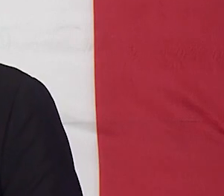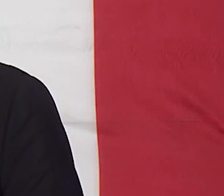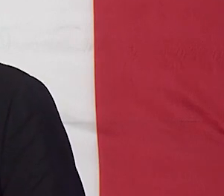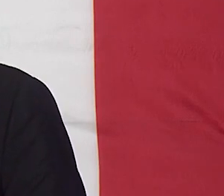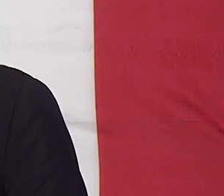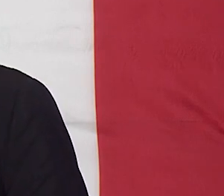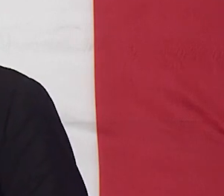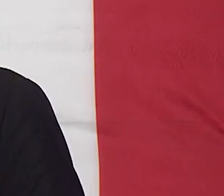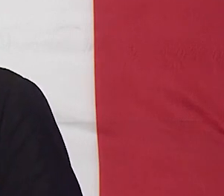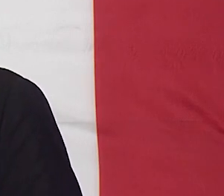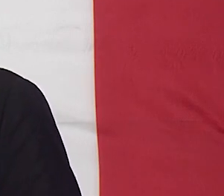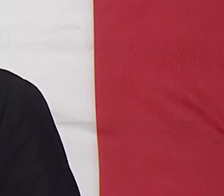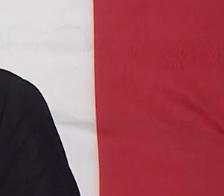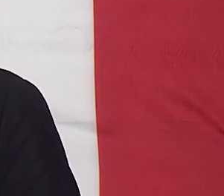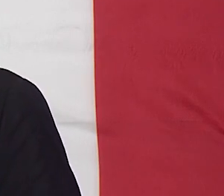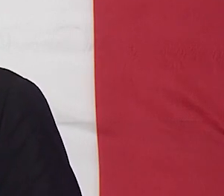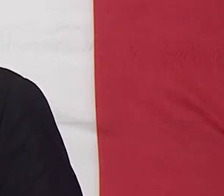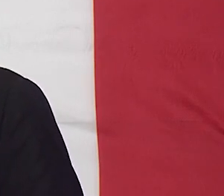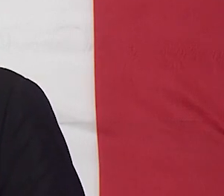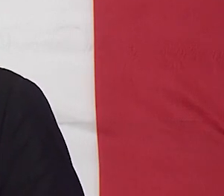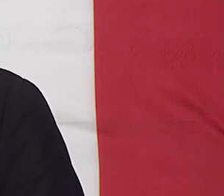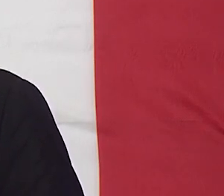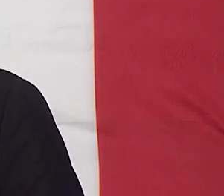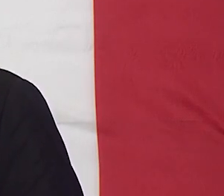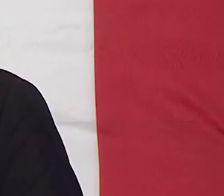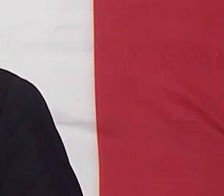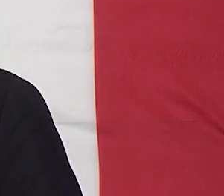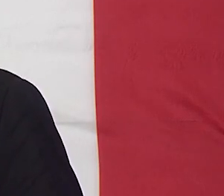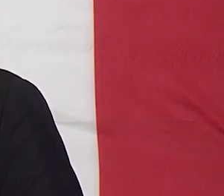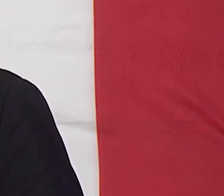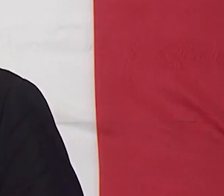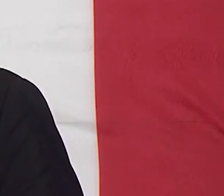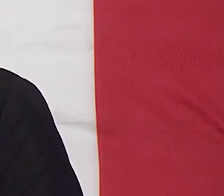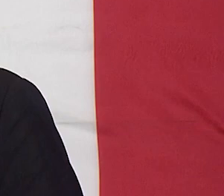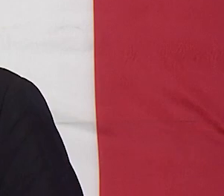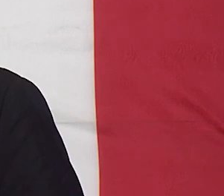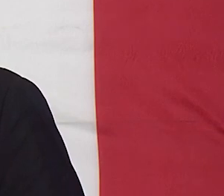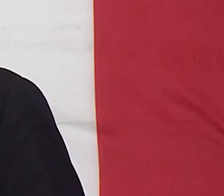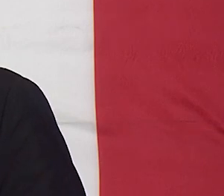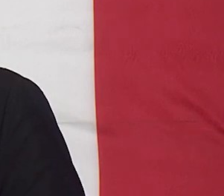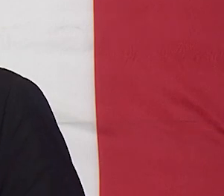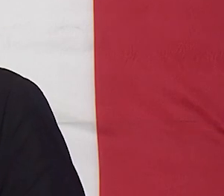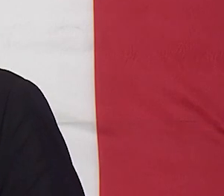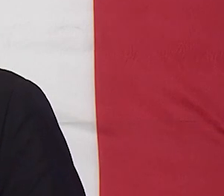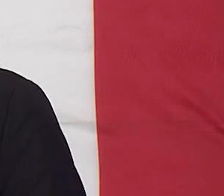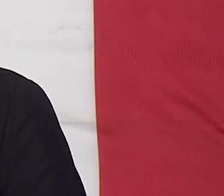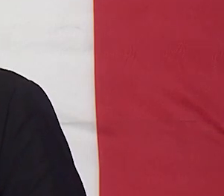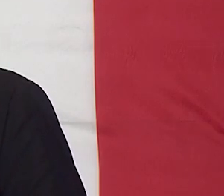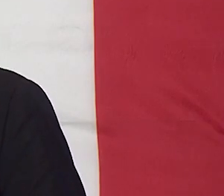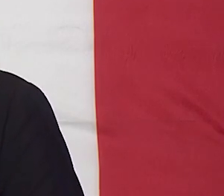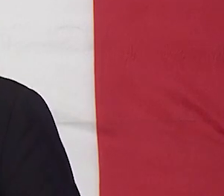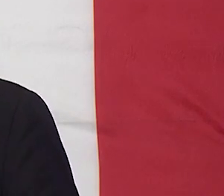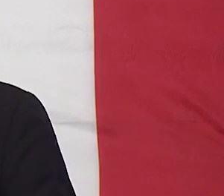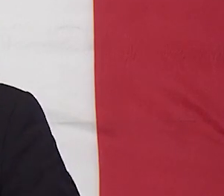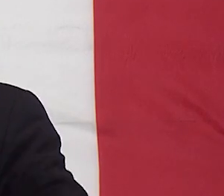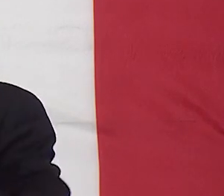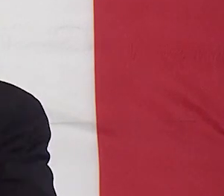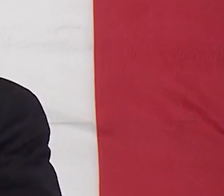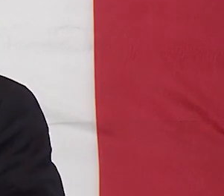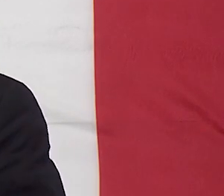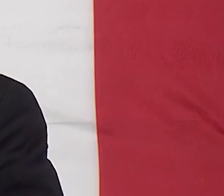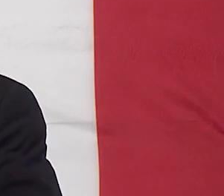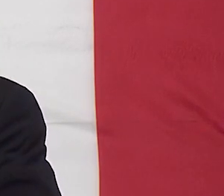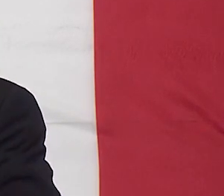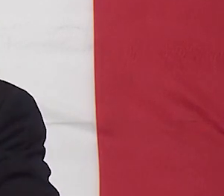líderes políticos. Our political leaders. Están luchando. They're fighting. Para ver cómo nosotros podemos